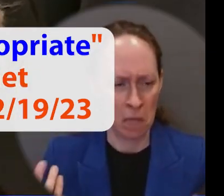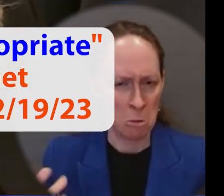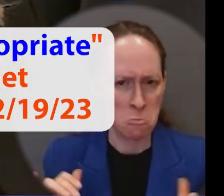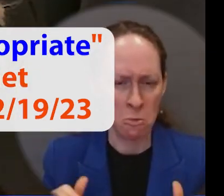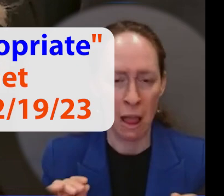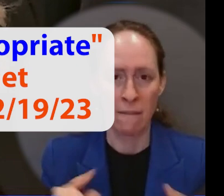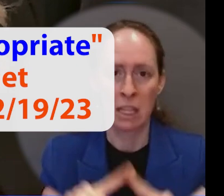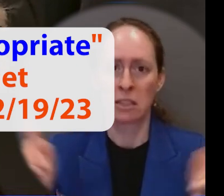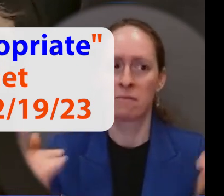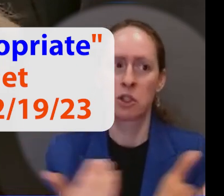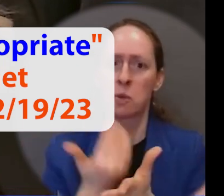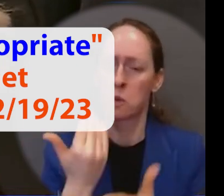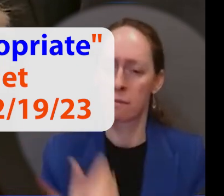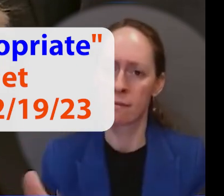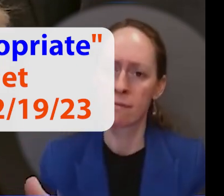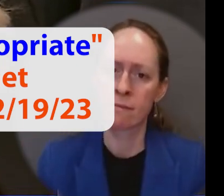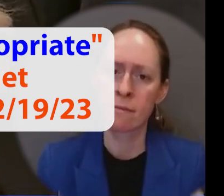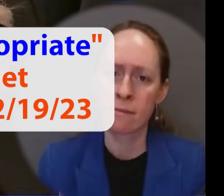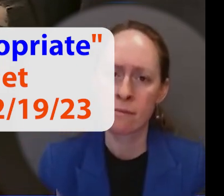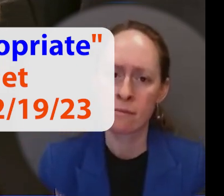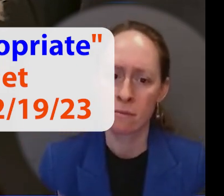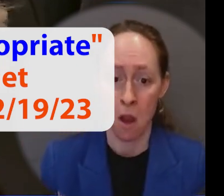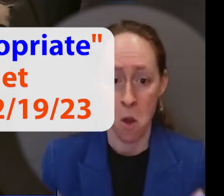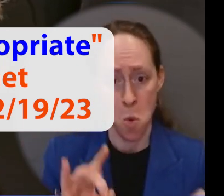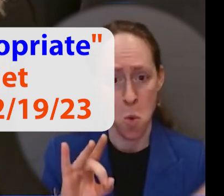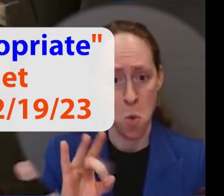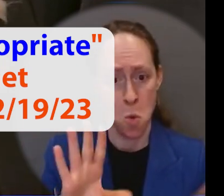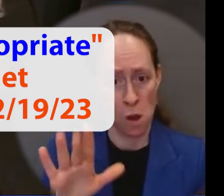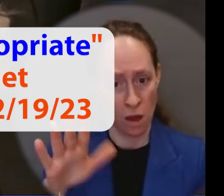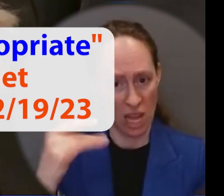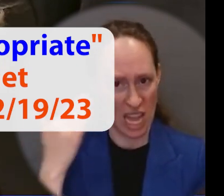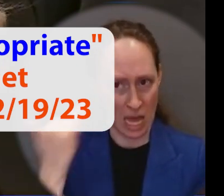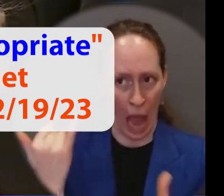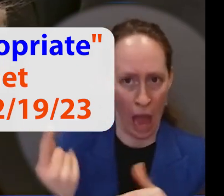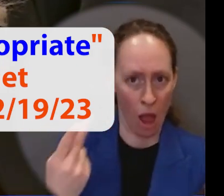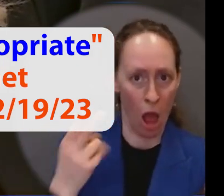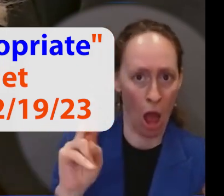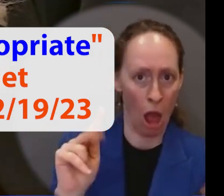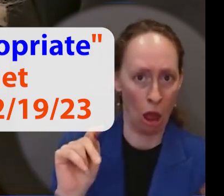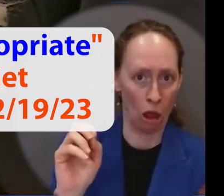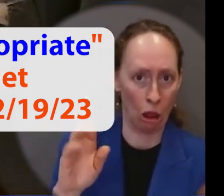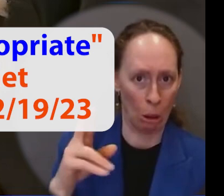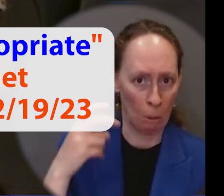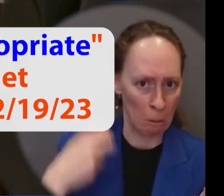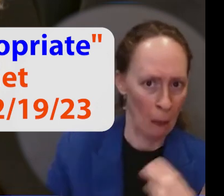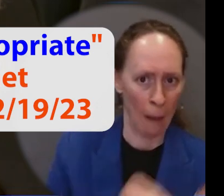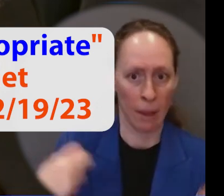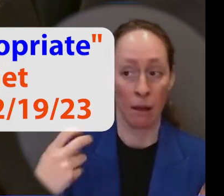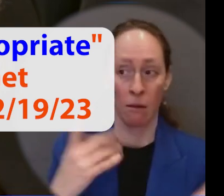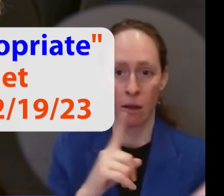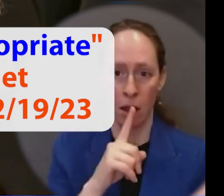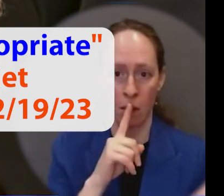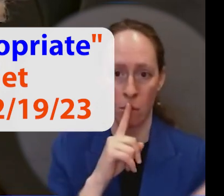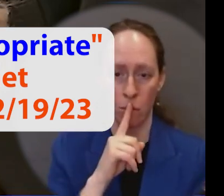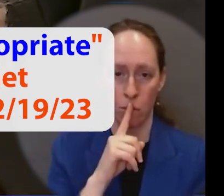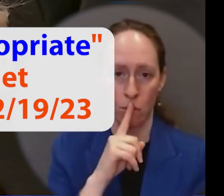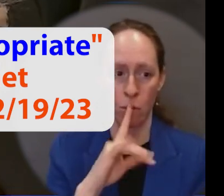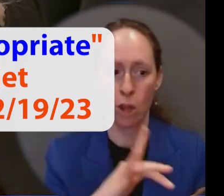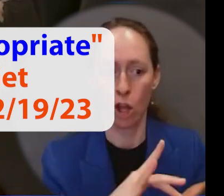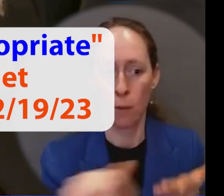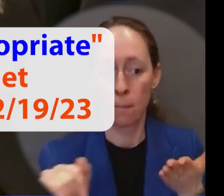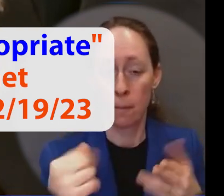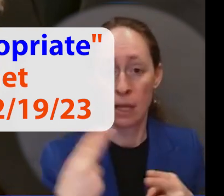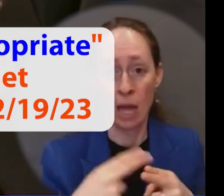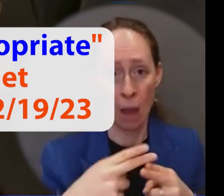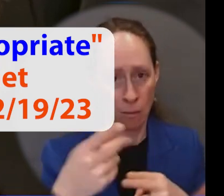he's facing, leaving him off the list would appear to some like an effort to conceal him. And I guess the question that it